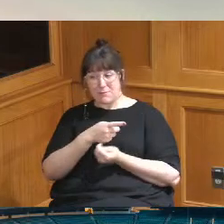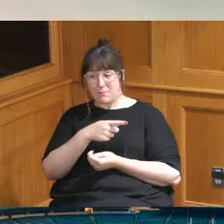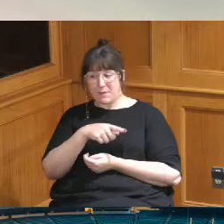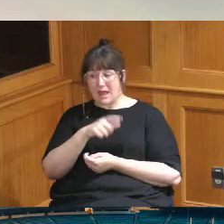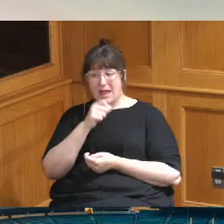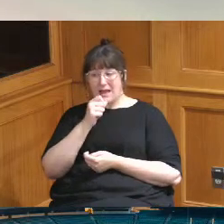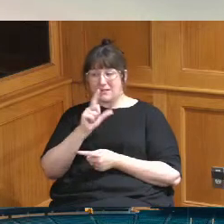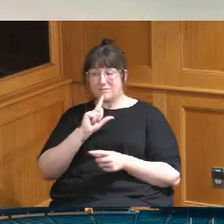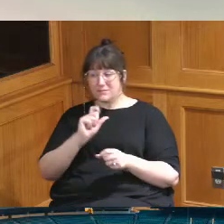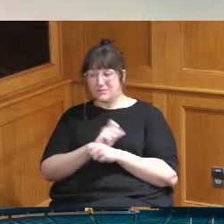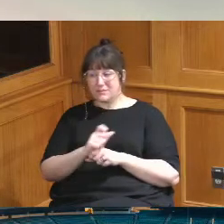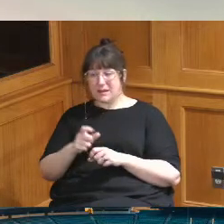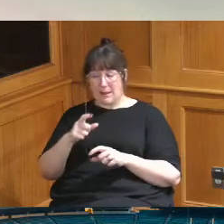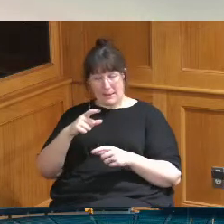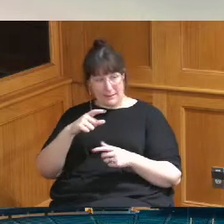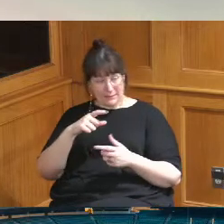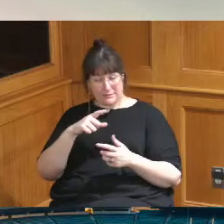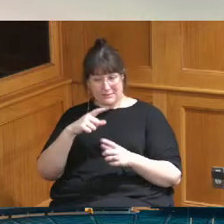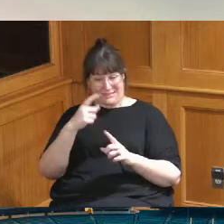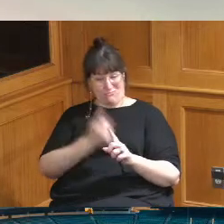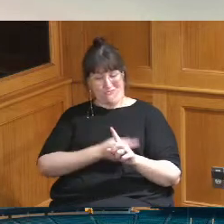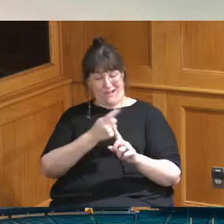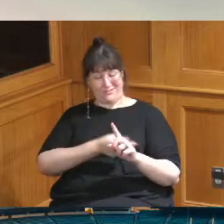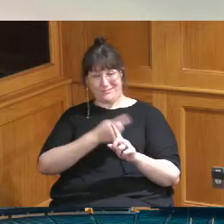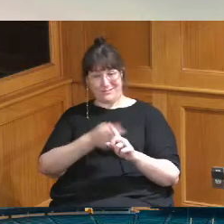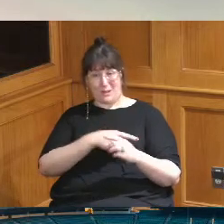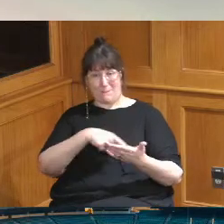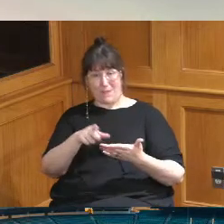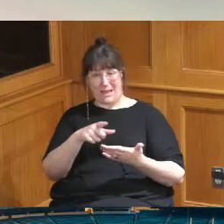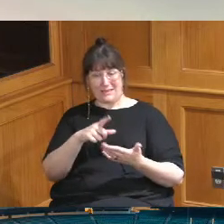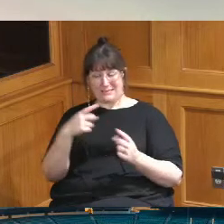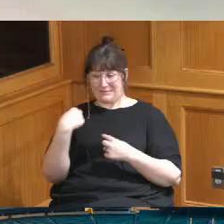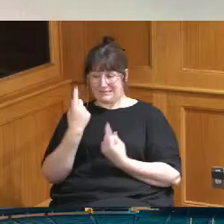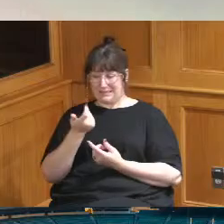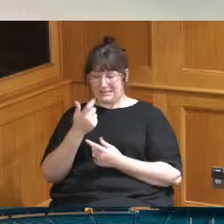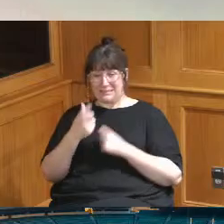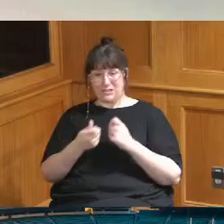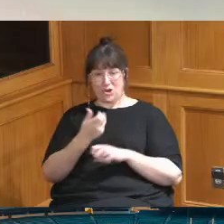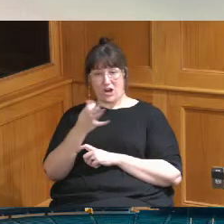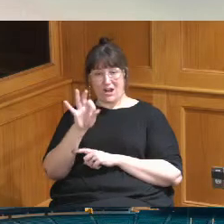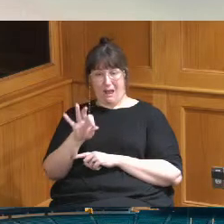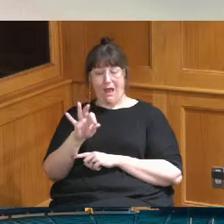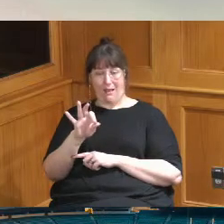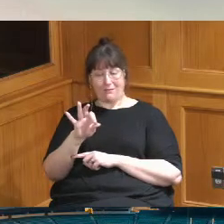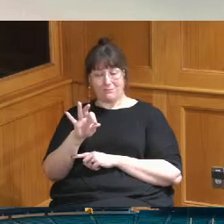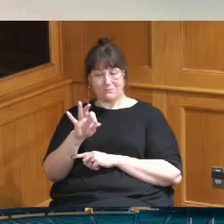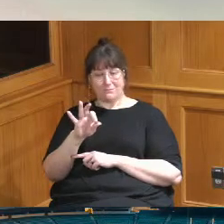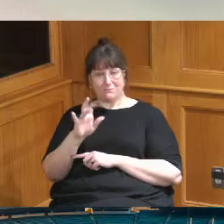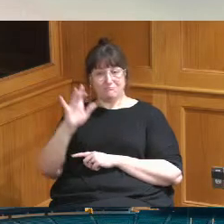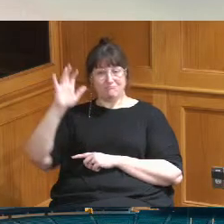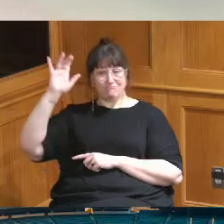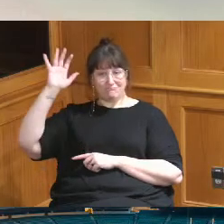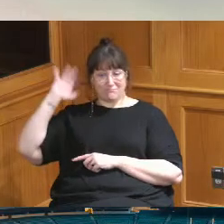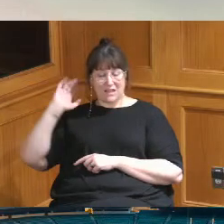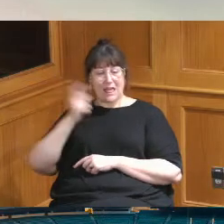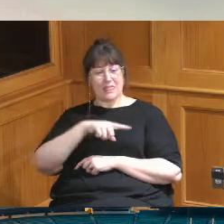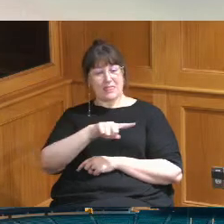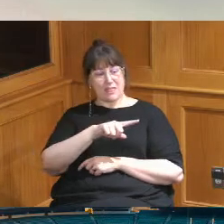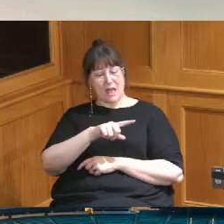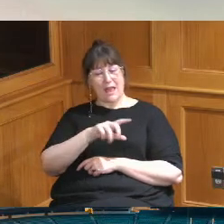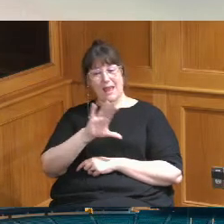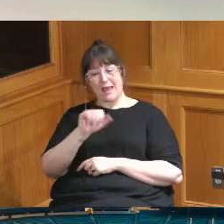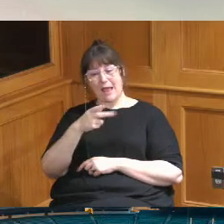true base rent since year 9 of the lease. To be fair, they did pay some additional rent as part of a